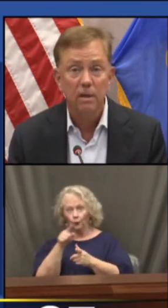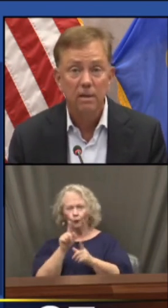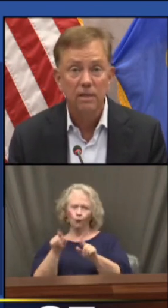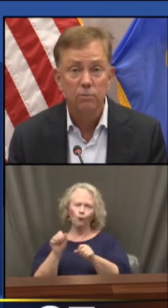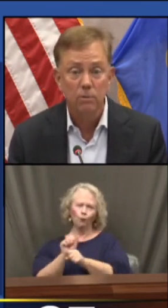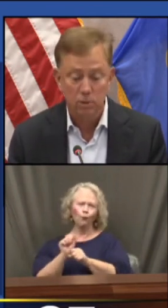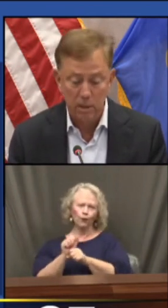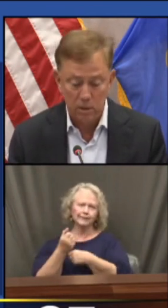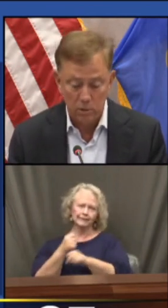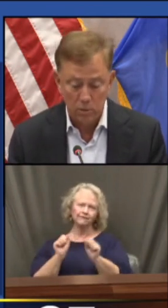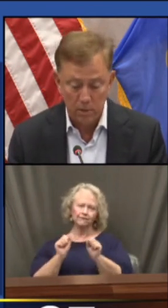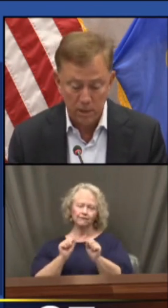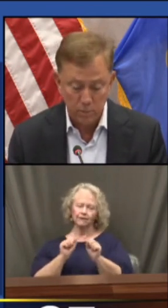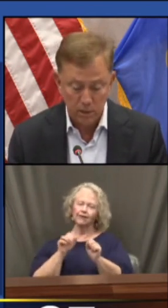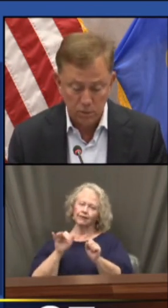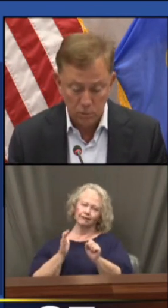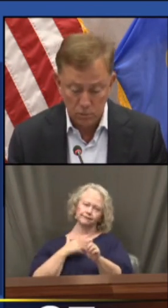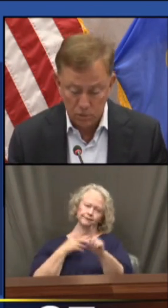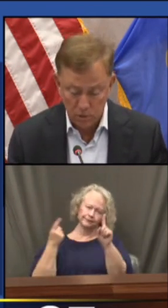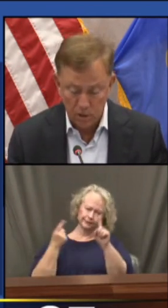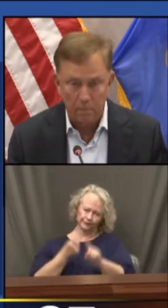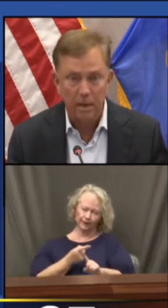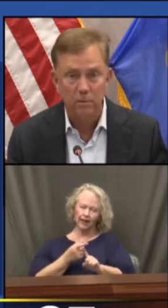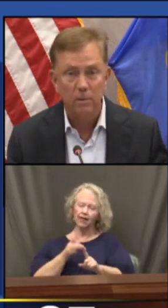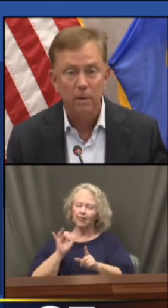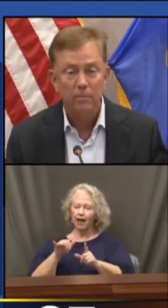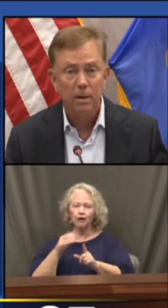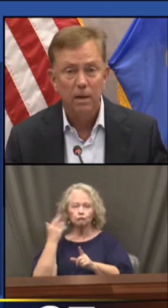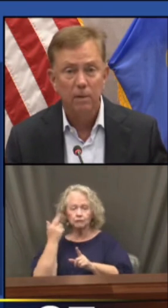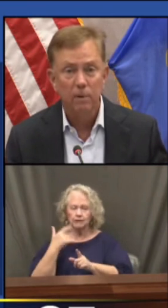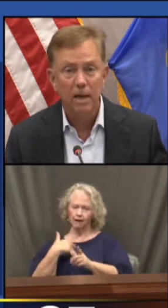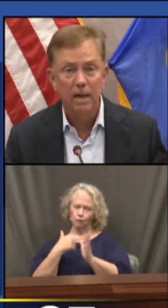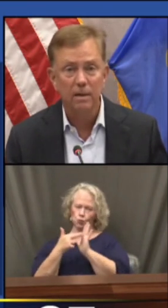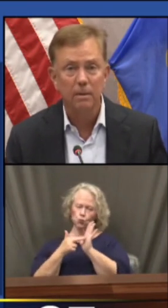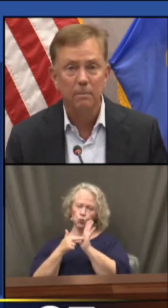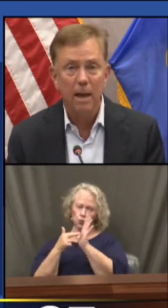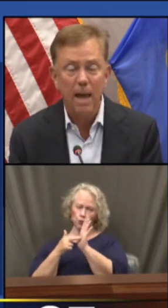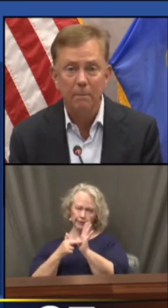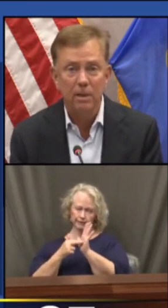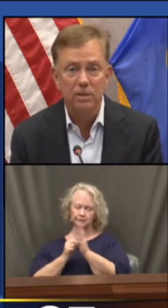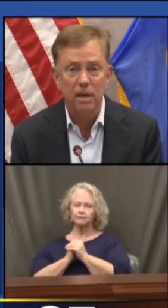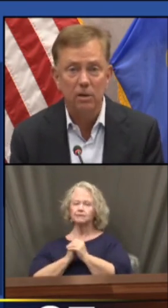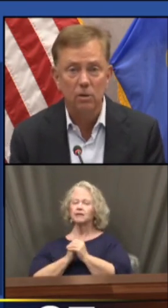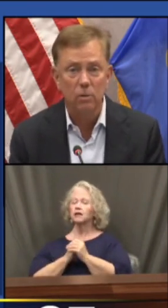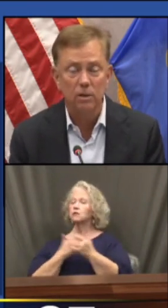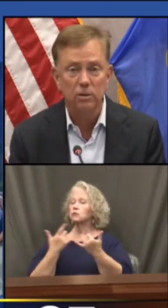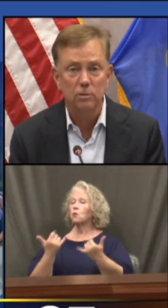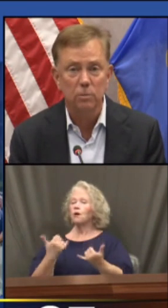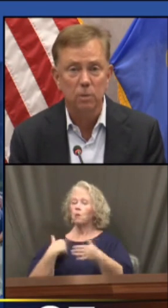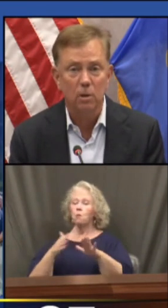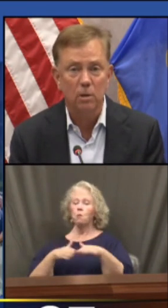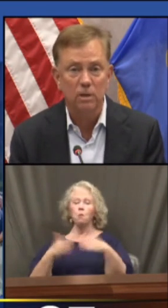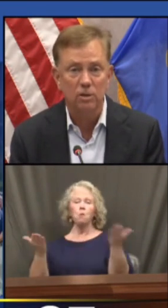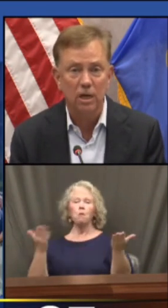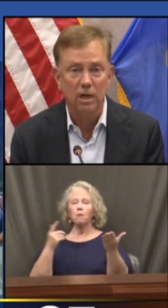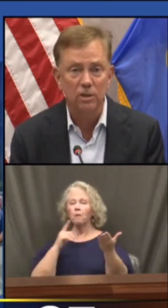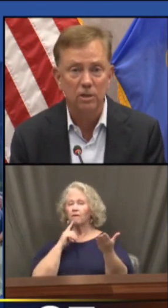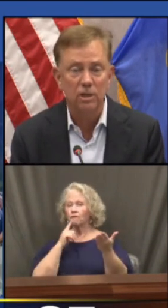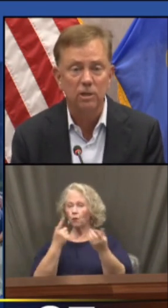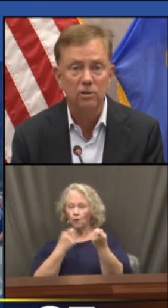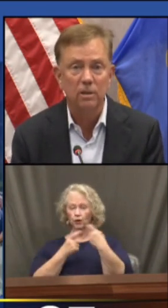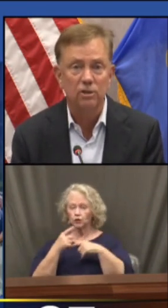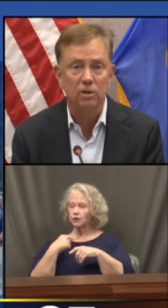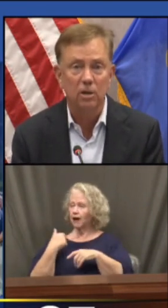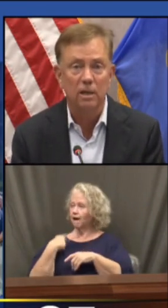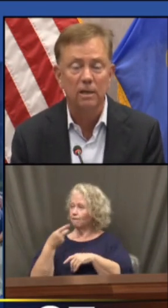safely. That's what we're trying to do. That's what these rules are all about. And with that, I'm happy to take your questions with Paul and Josh